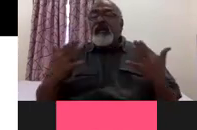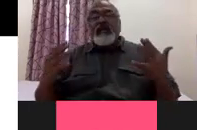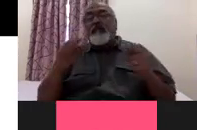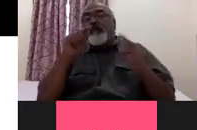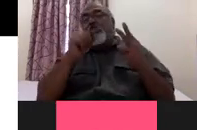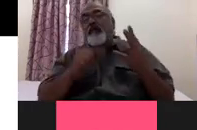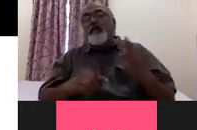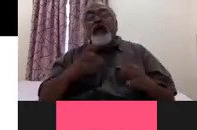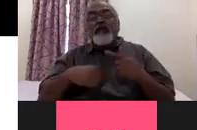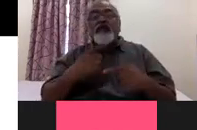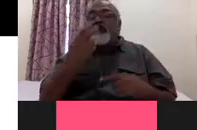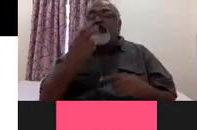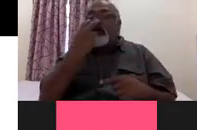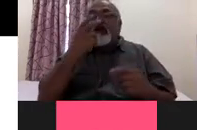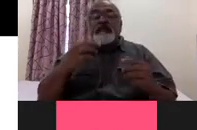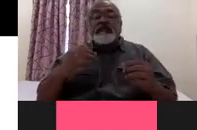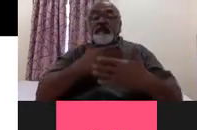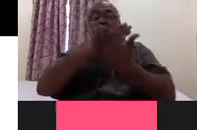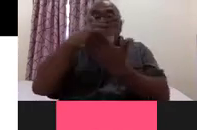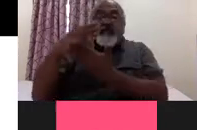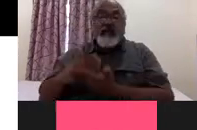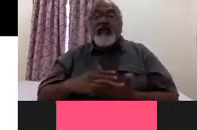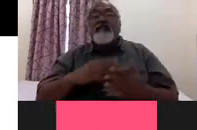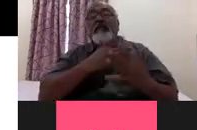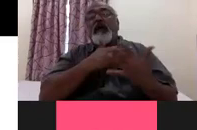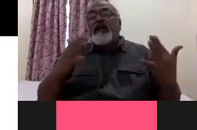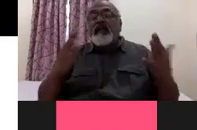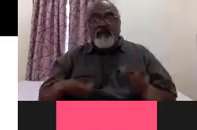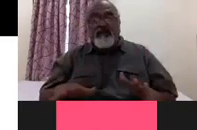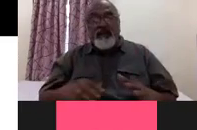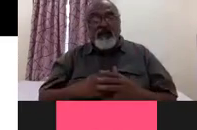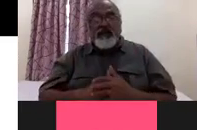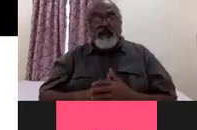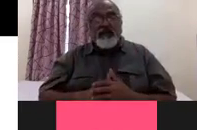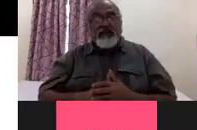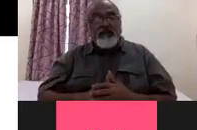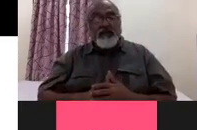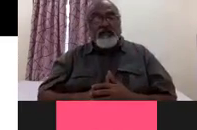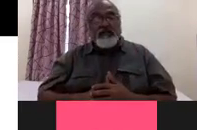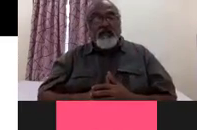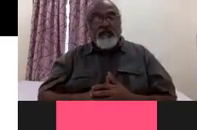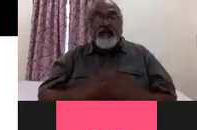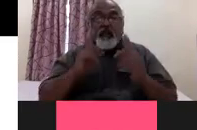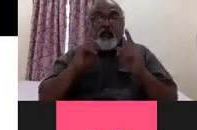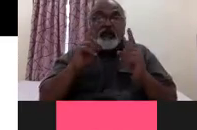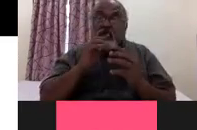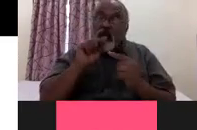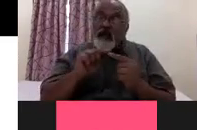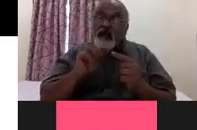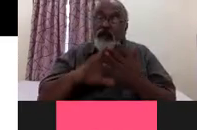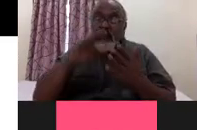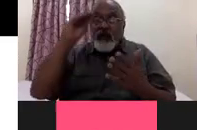about challenges and barriers. So it will not give a complete experience. Though one tip that I've learned, and it is